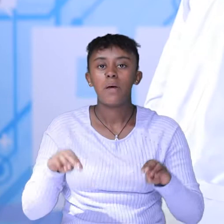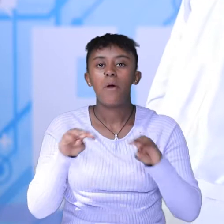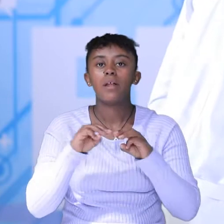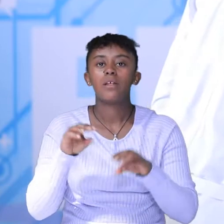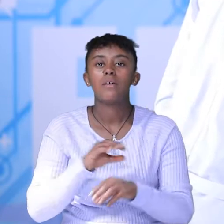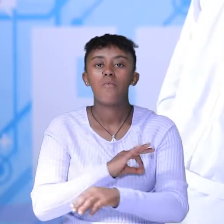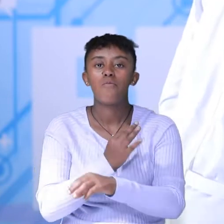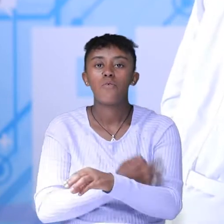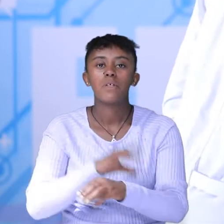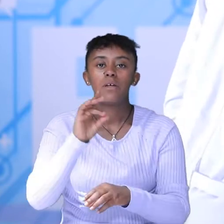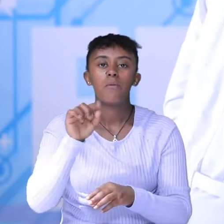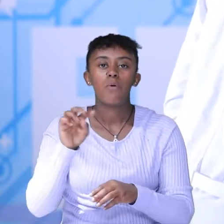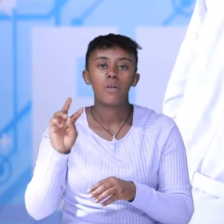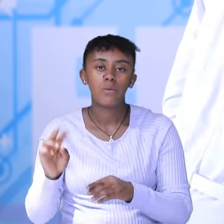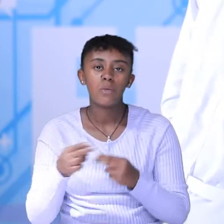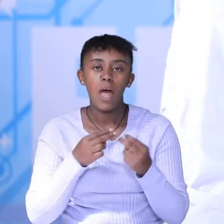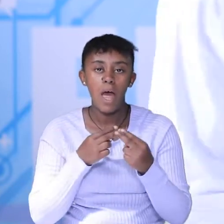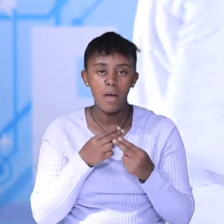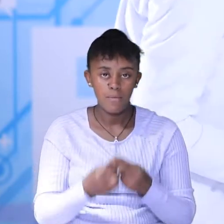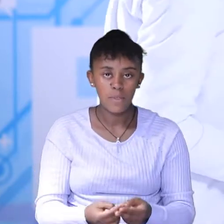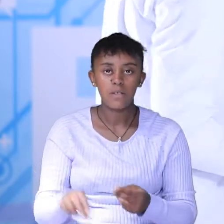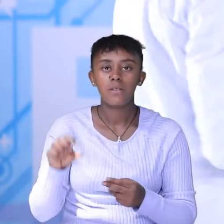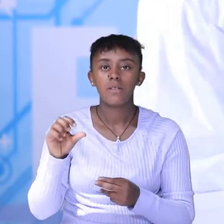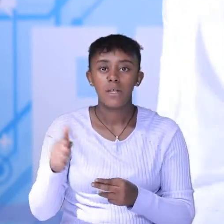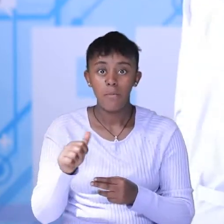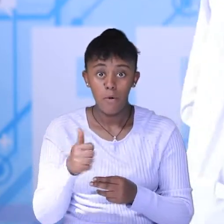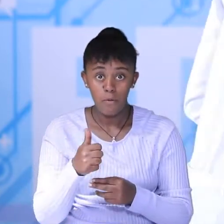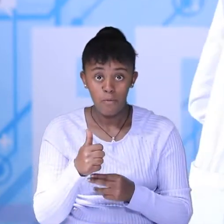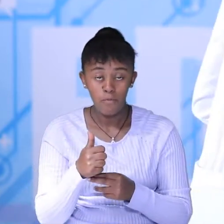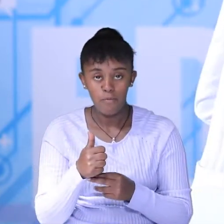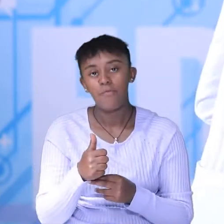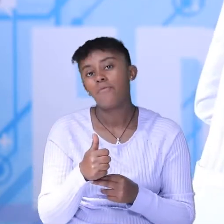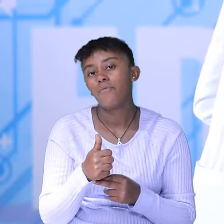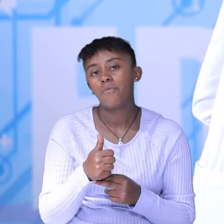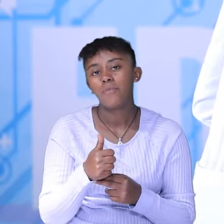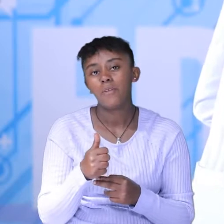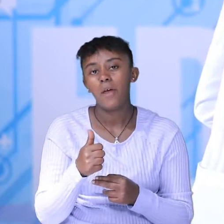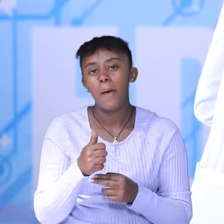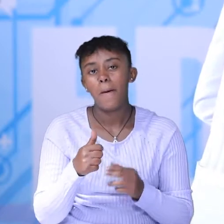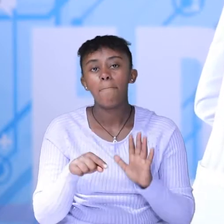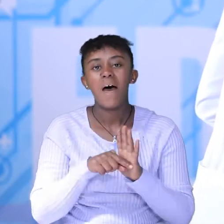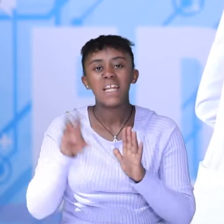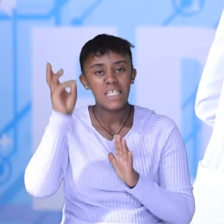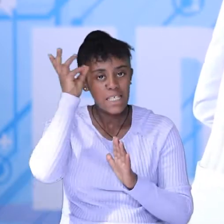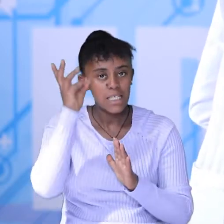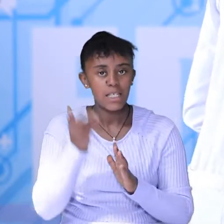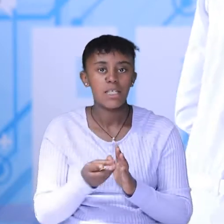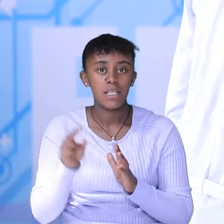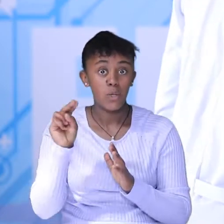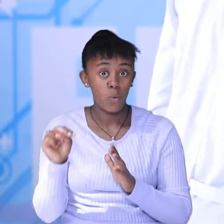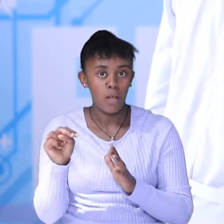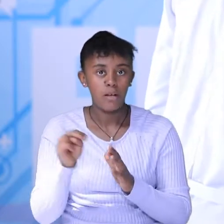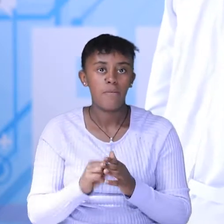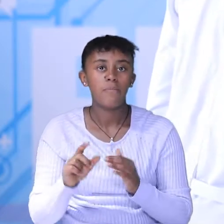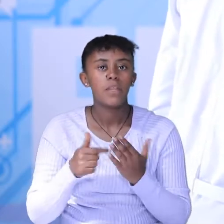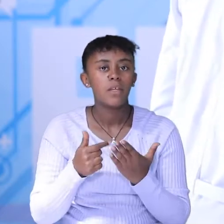be 7.2 times 10 to the power of minus 6 Newton.